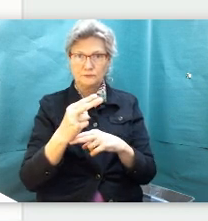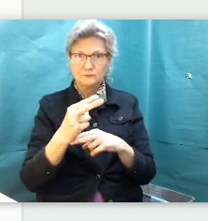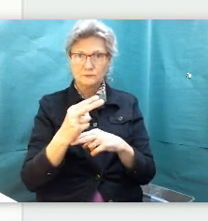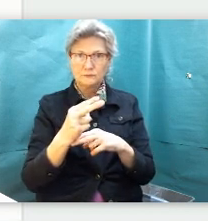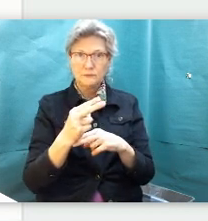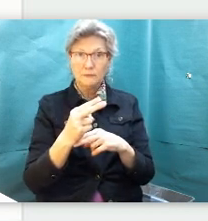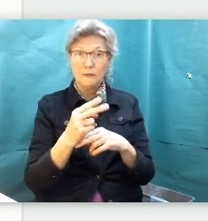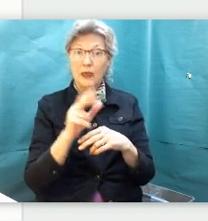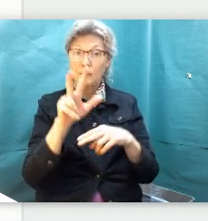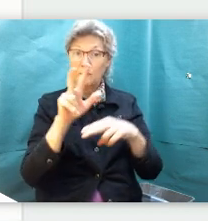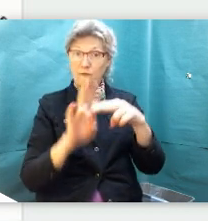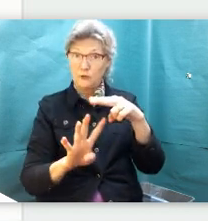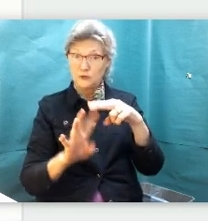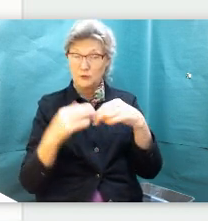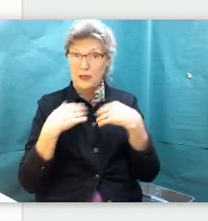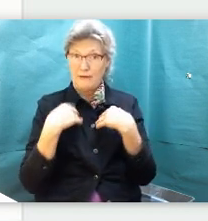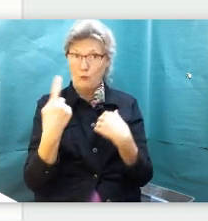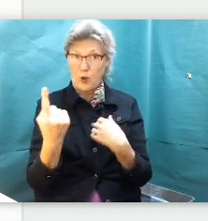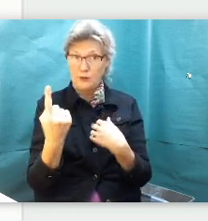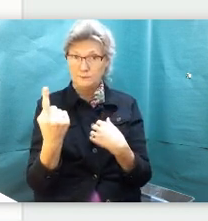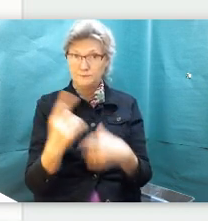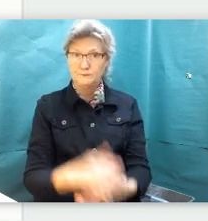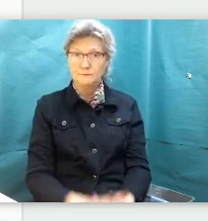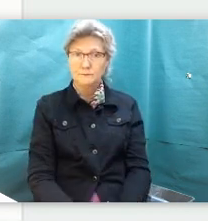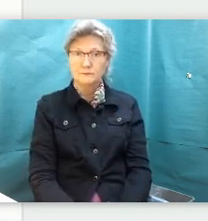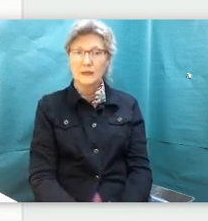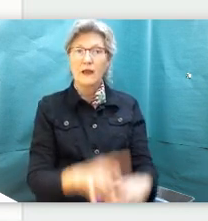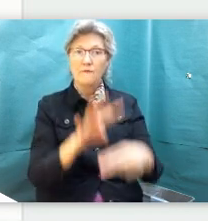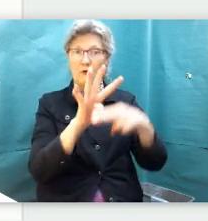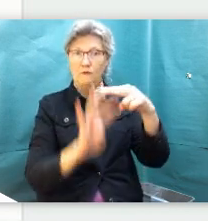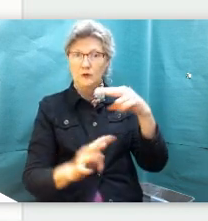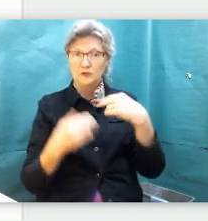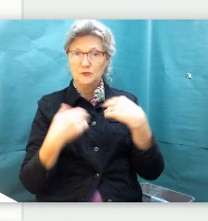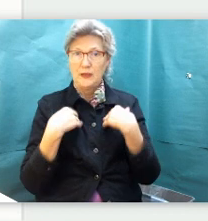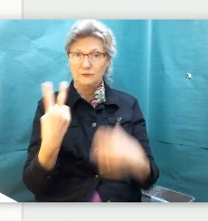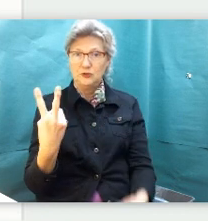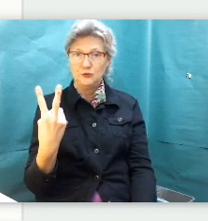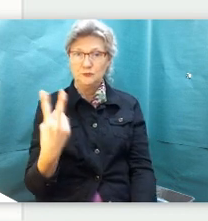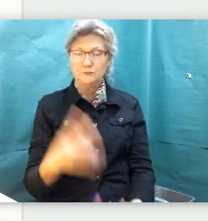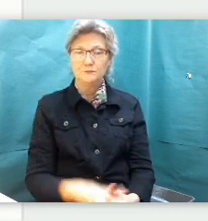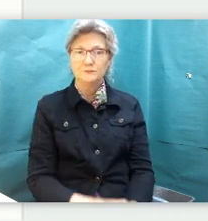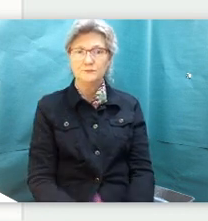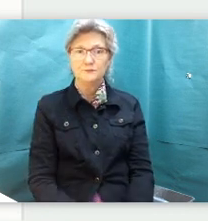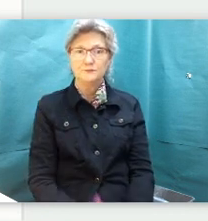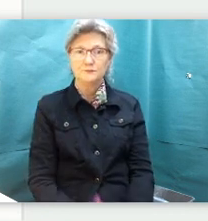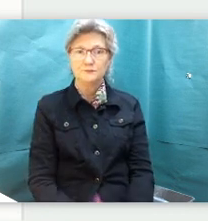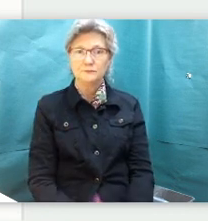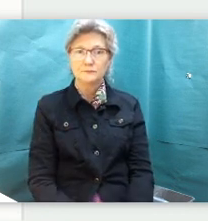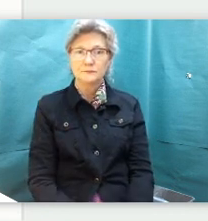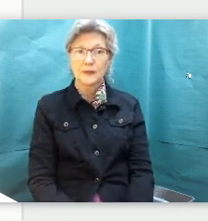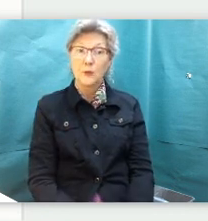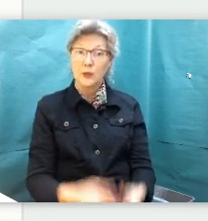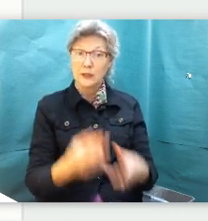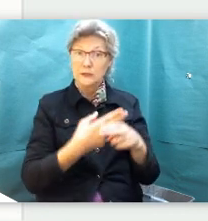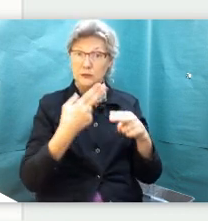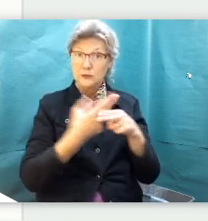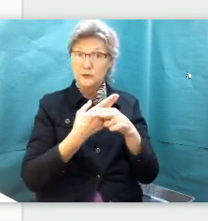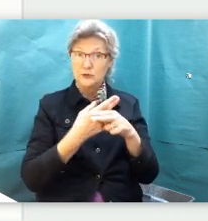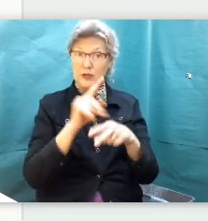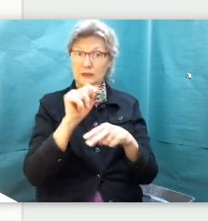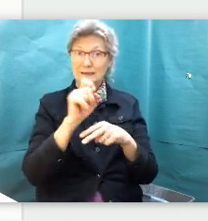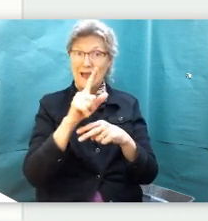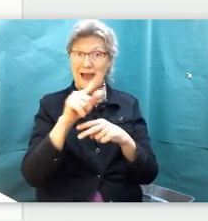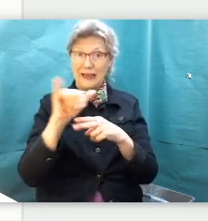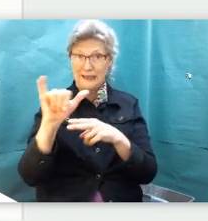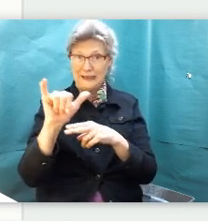3. 3/4, we just had 1. And 4/4, we had 2. All right, we can use our tally